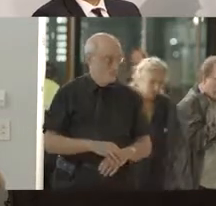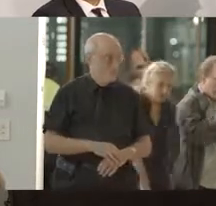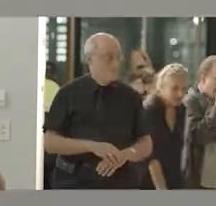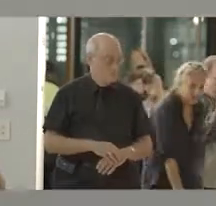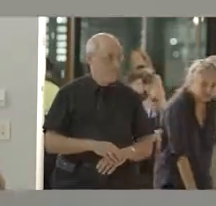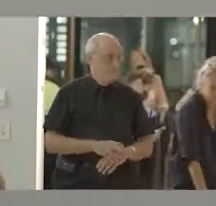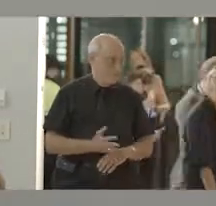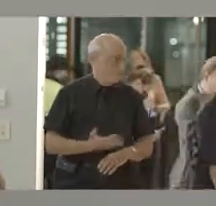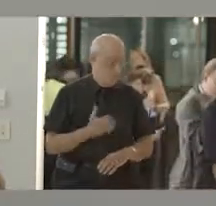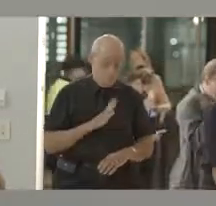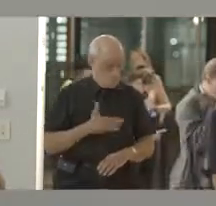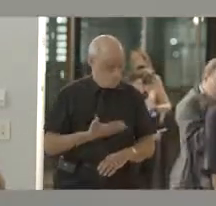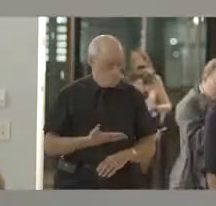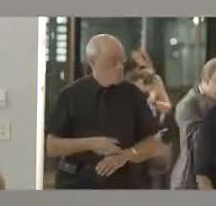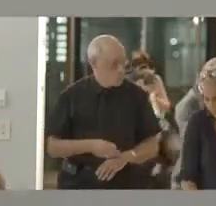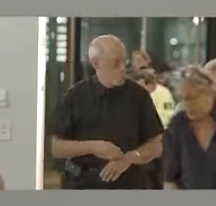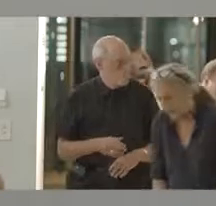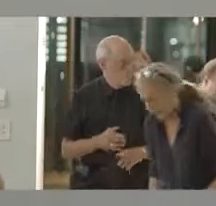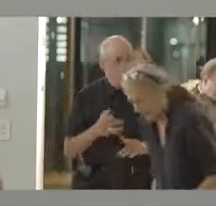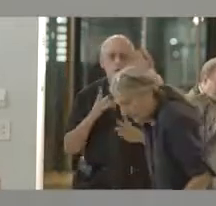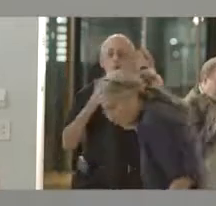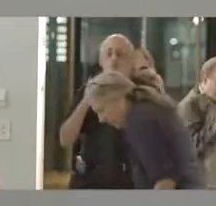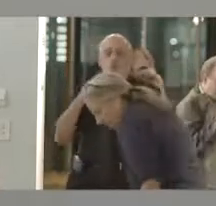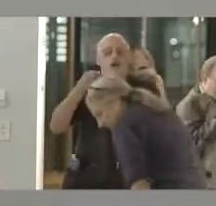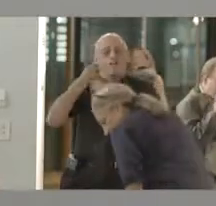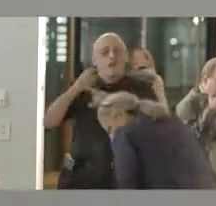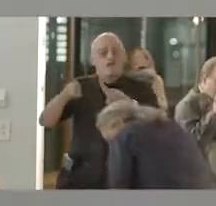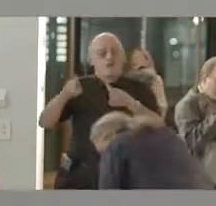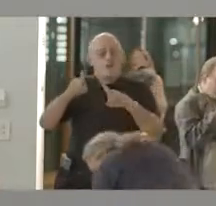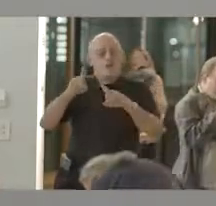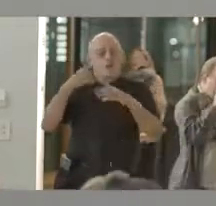Why is the effect on current residents not a design principle?